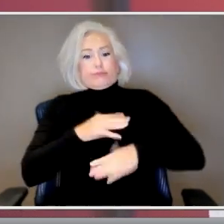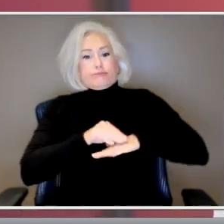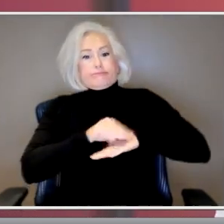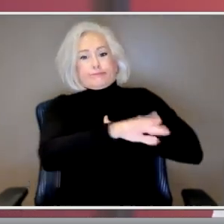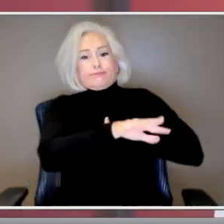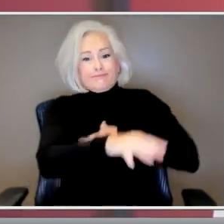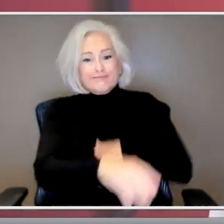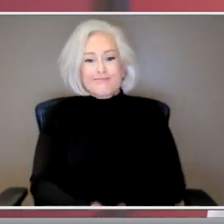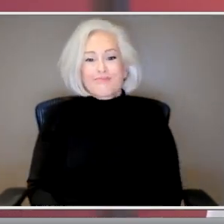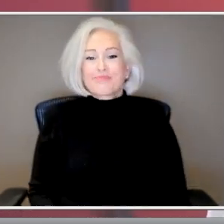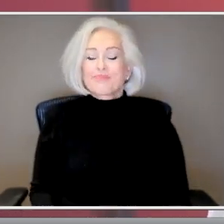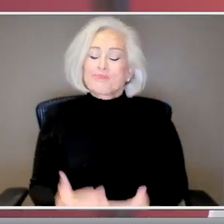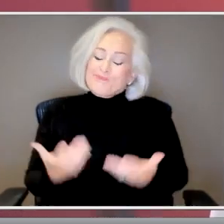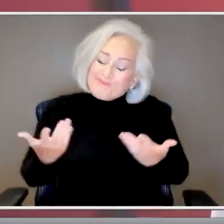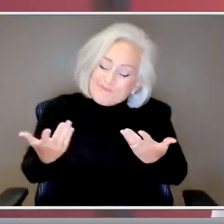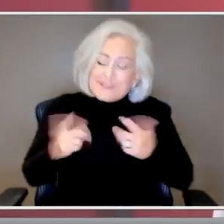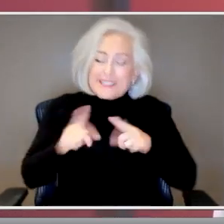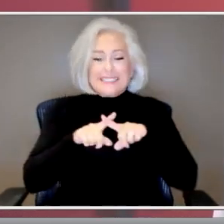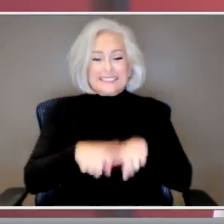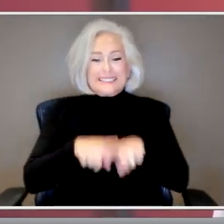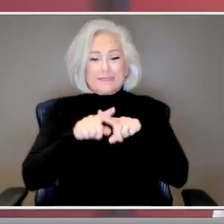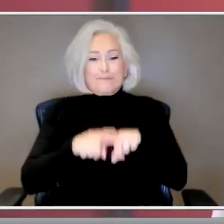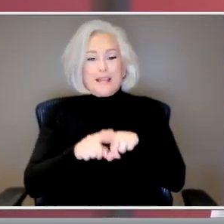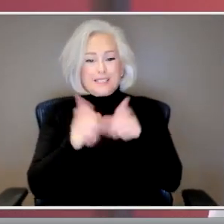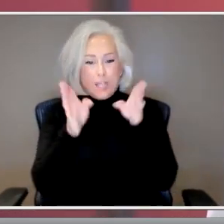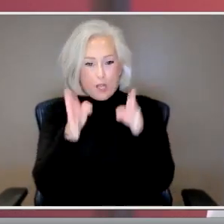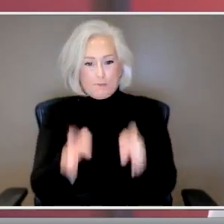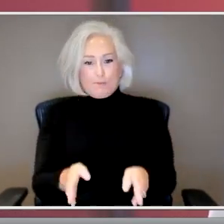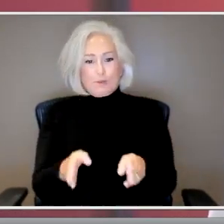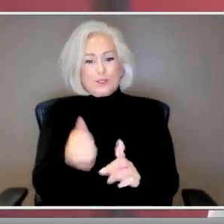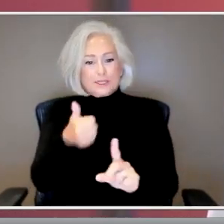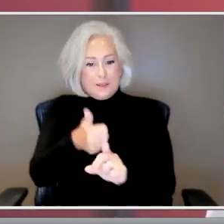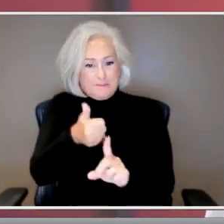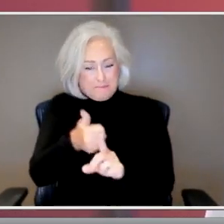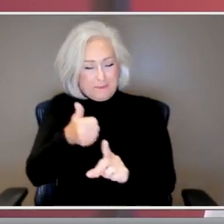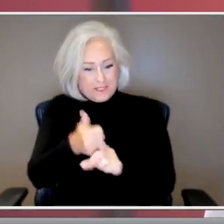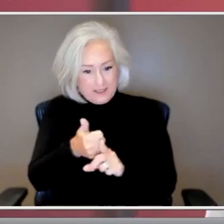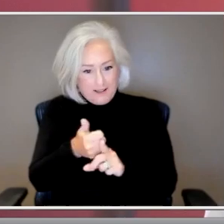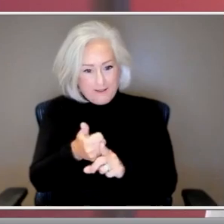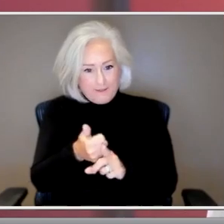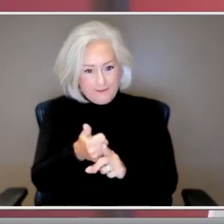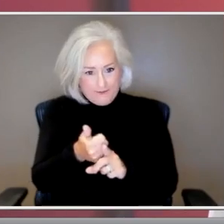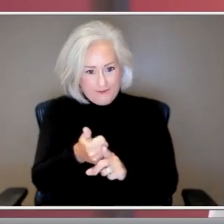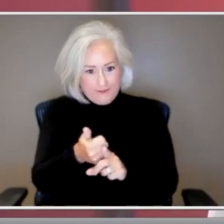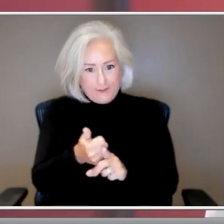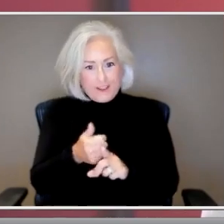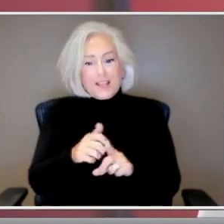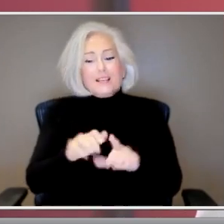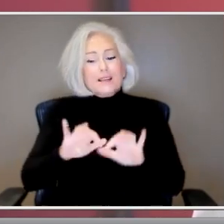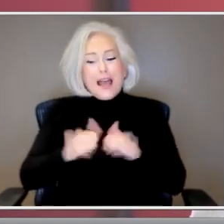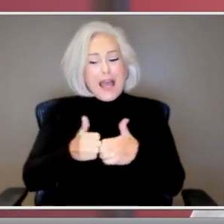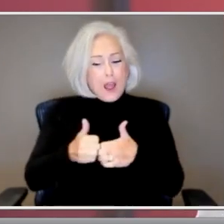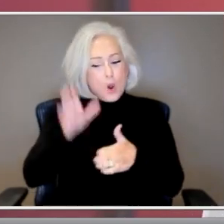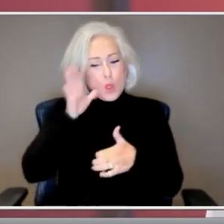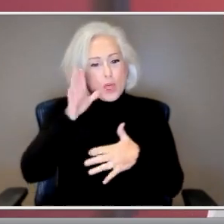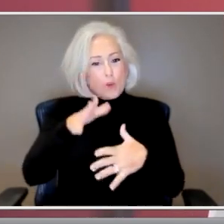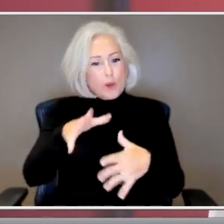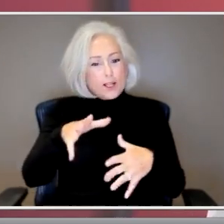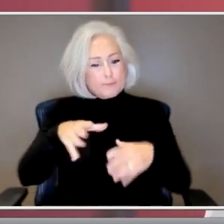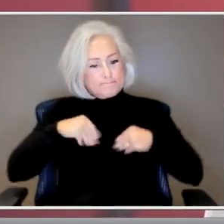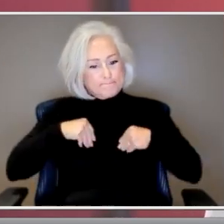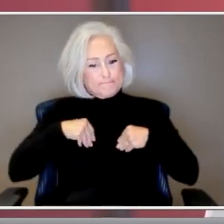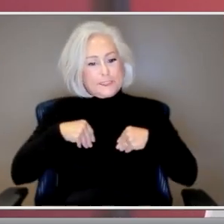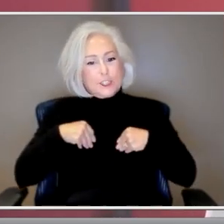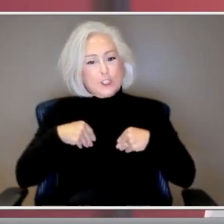depends, right? So it depends on the patient and how are they receiving the news. You wanna show them that you really care about